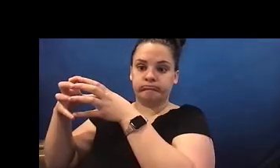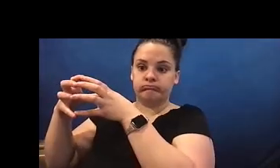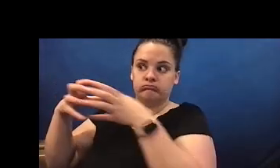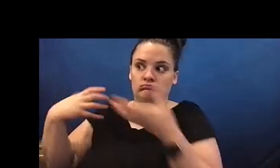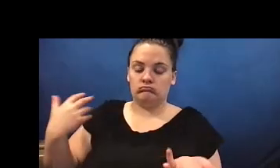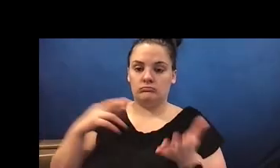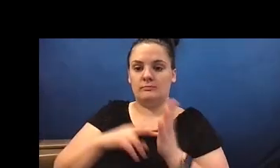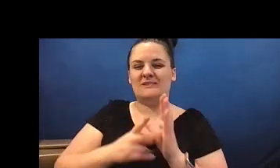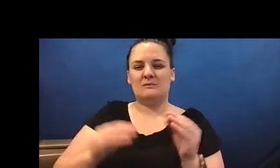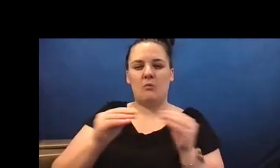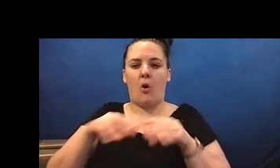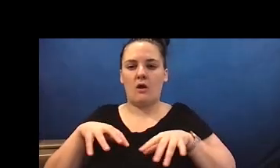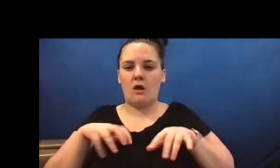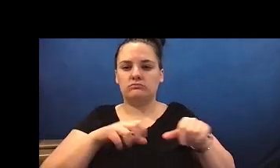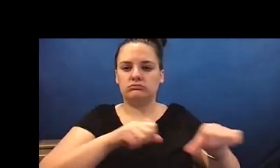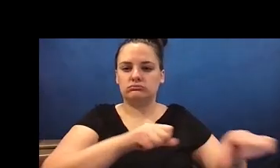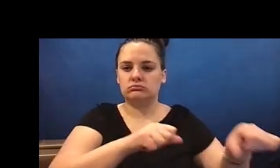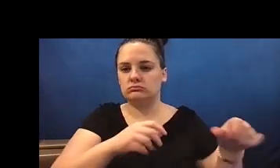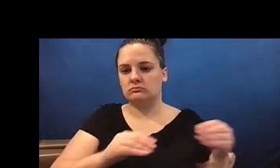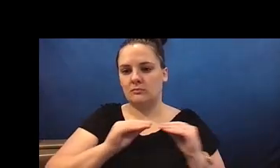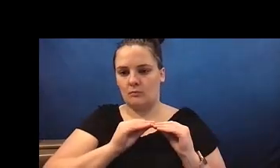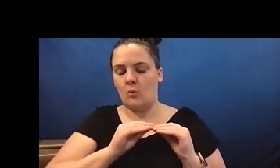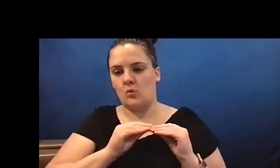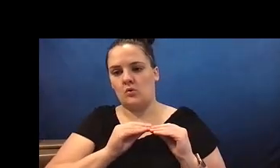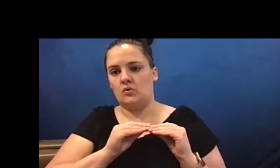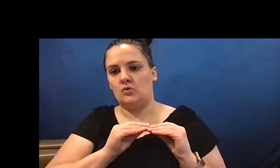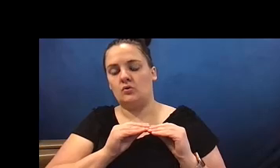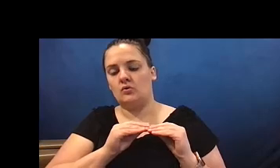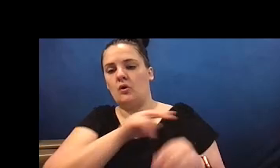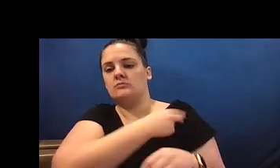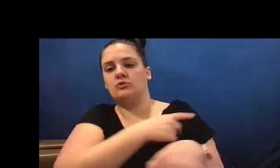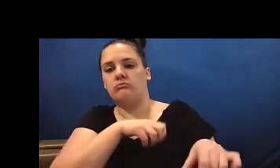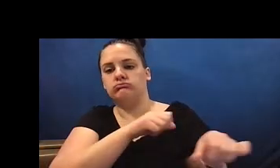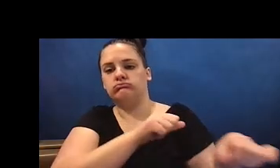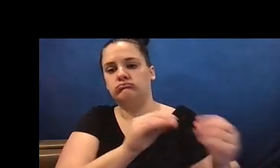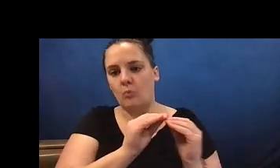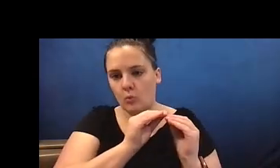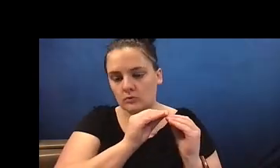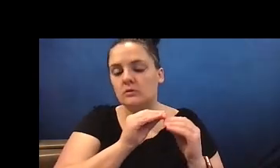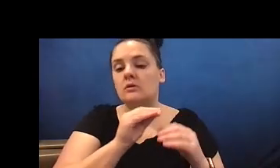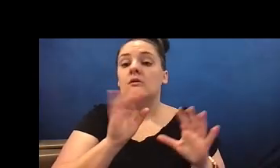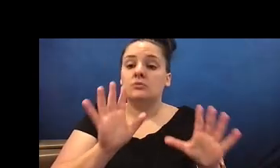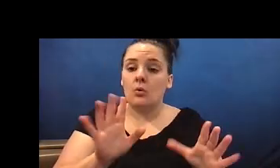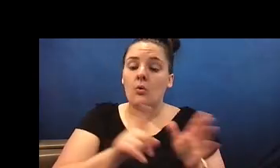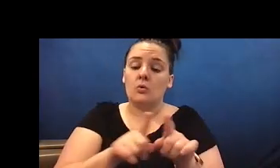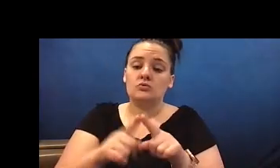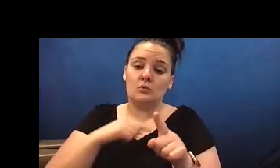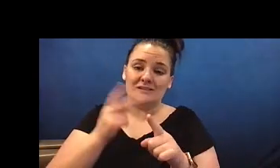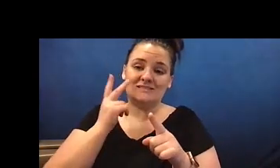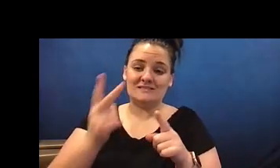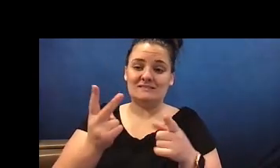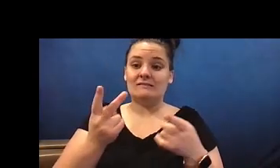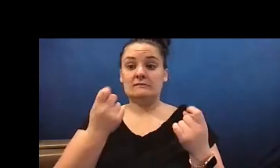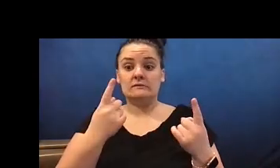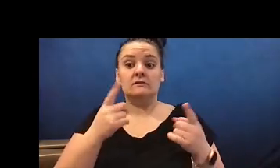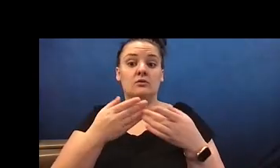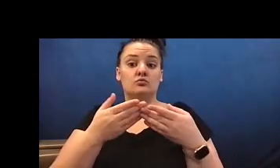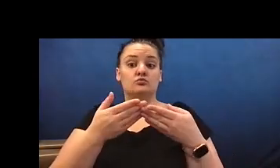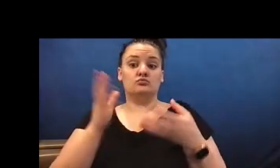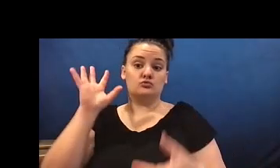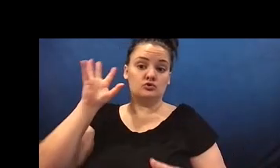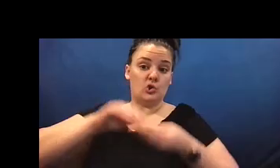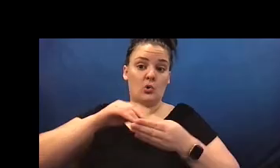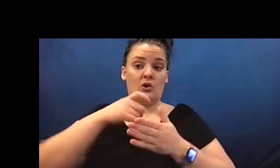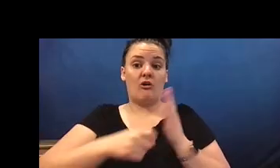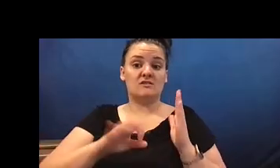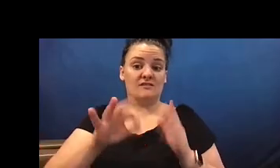acquired practices. So we see that happening. And then we also see that as we're trying to drive down total cost of care and improve